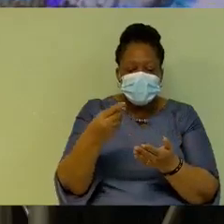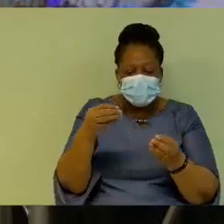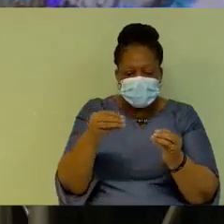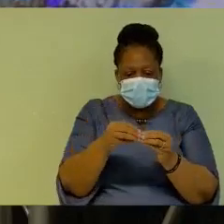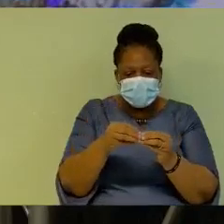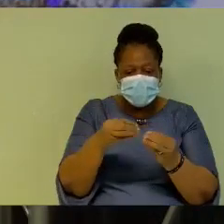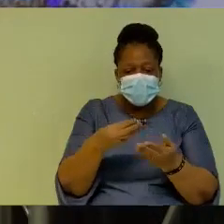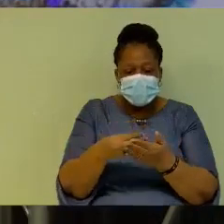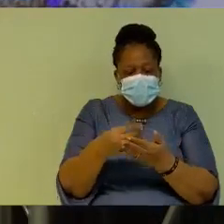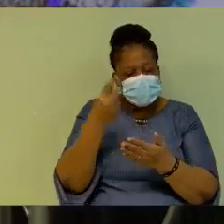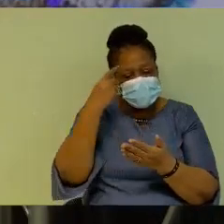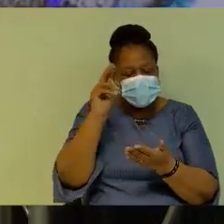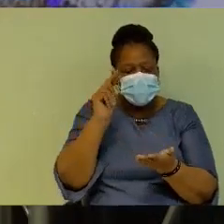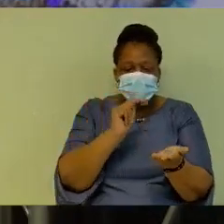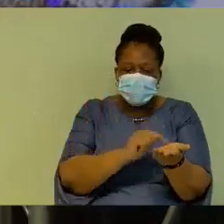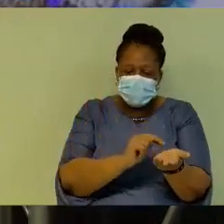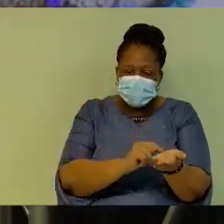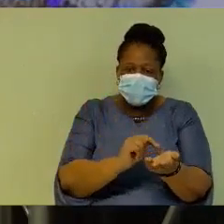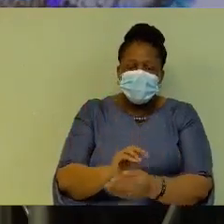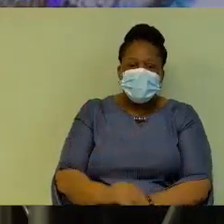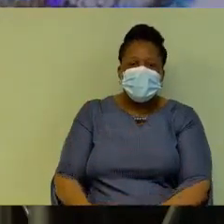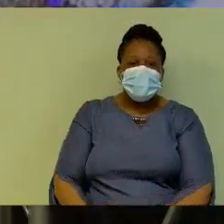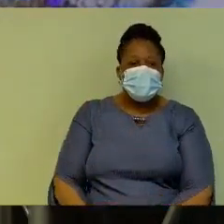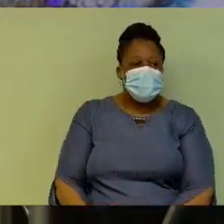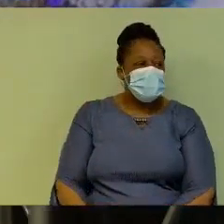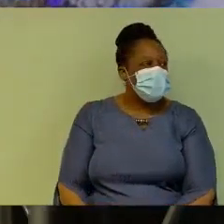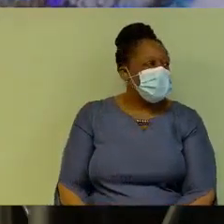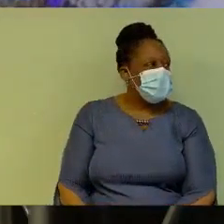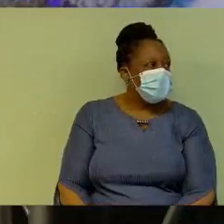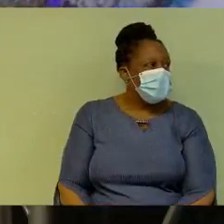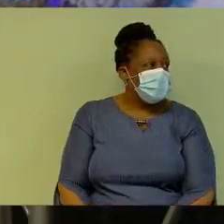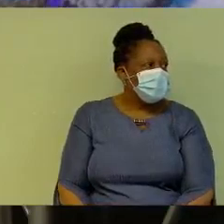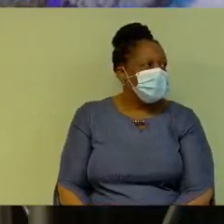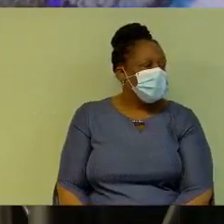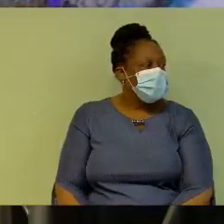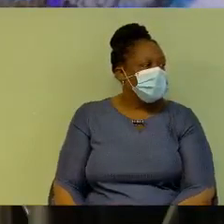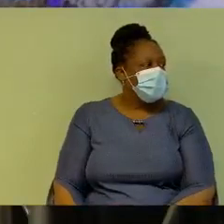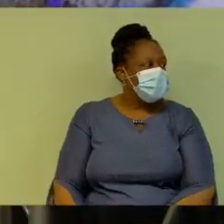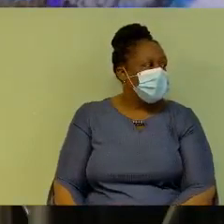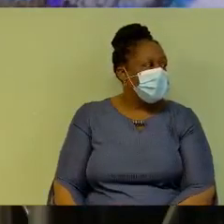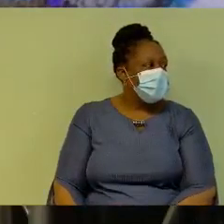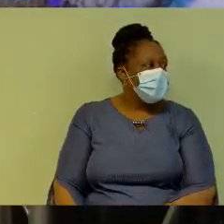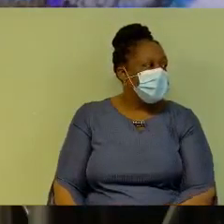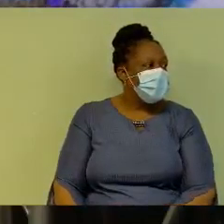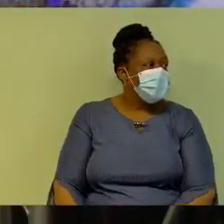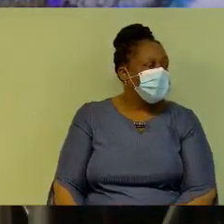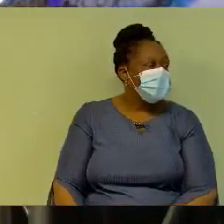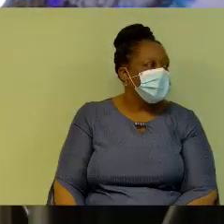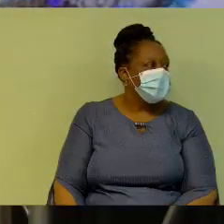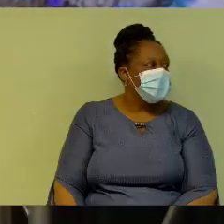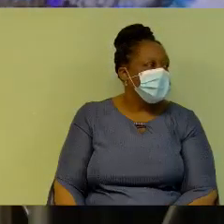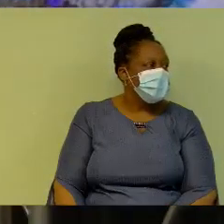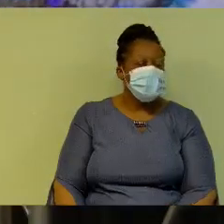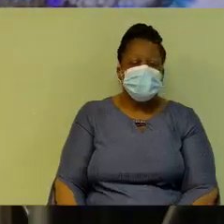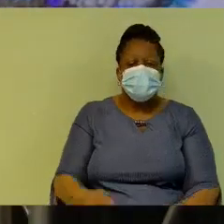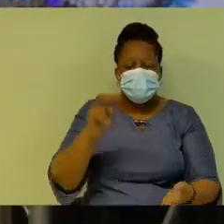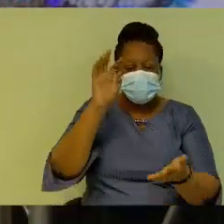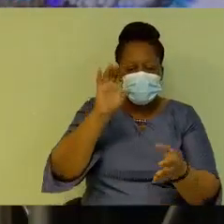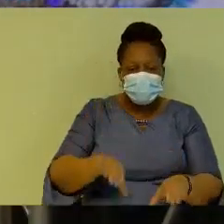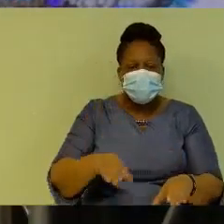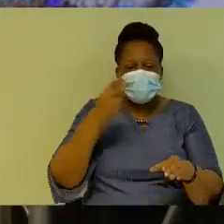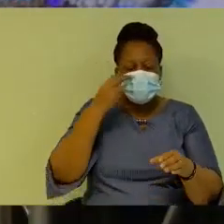video, the link for it, we can have the Ministry of Health post that on the Facebook page for